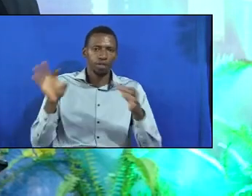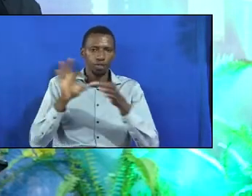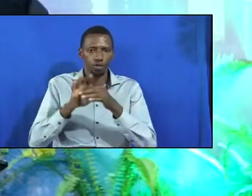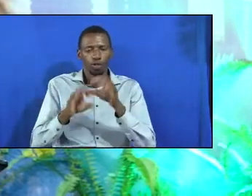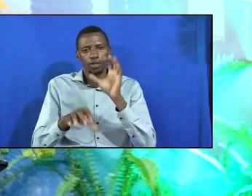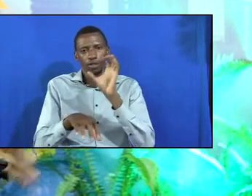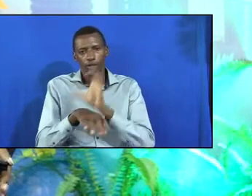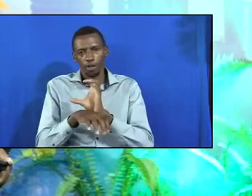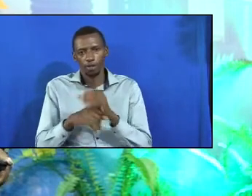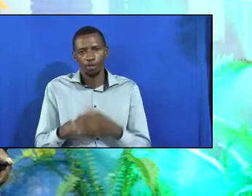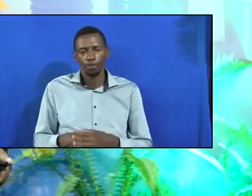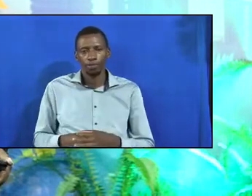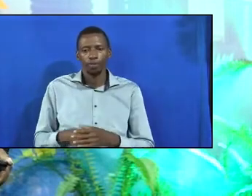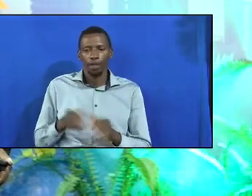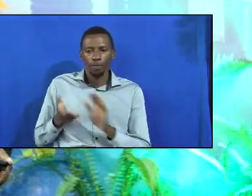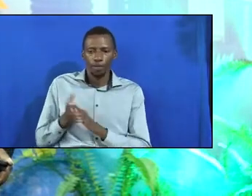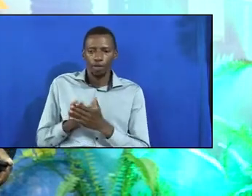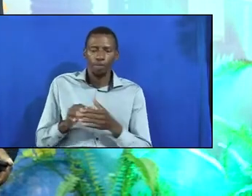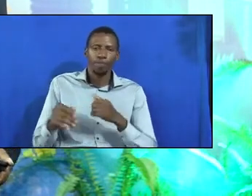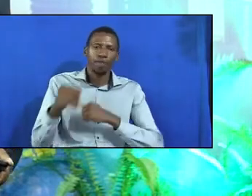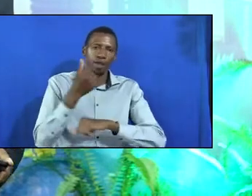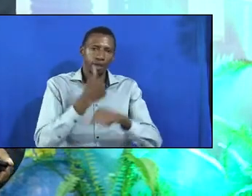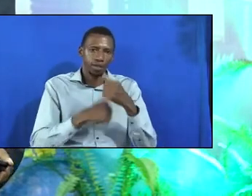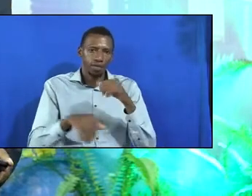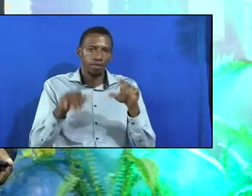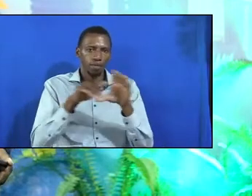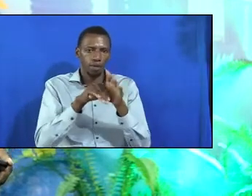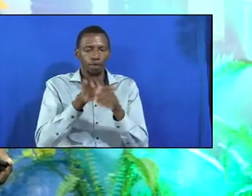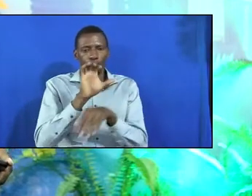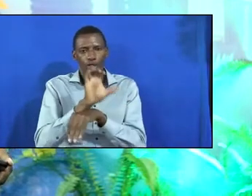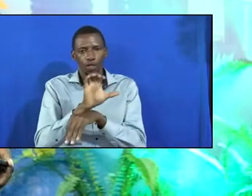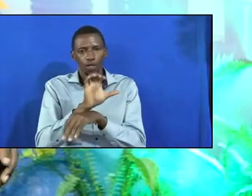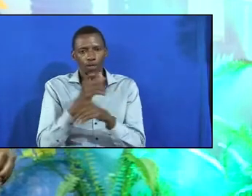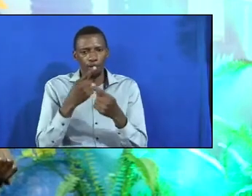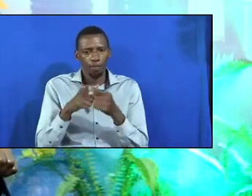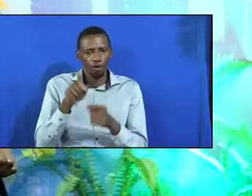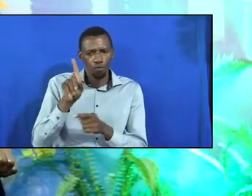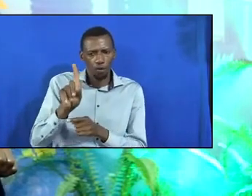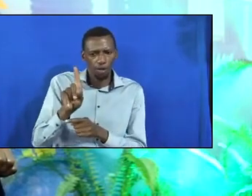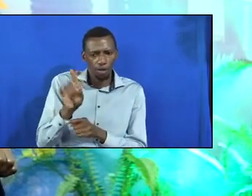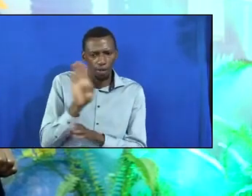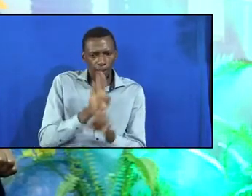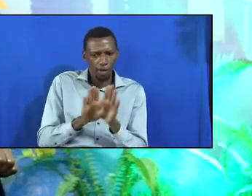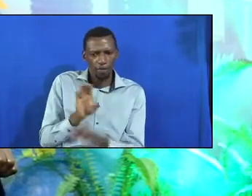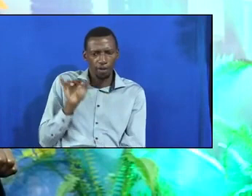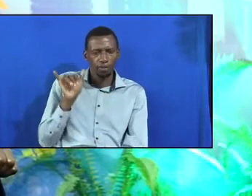she became an active member of the church. But one habit remained with her.